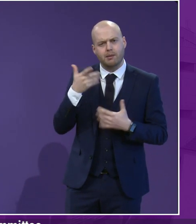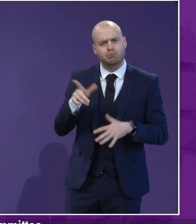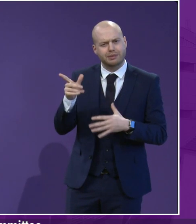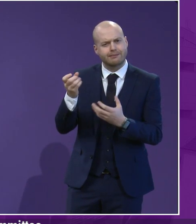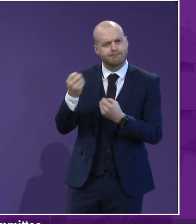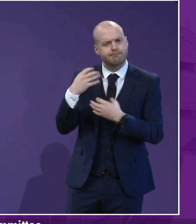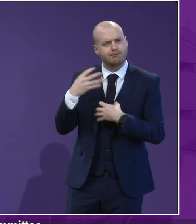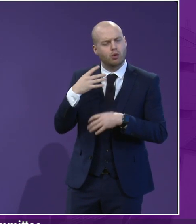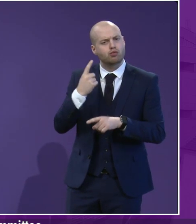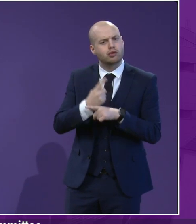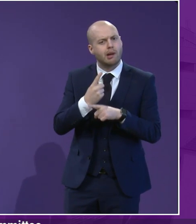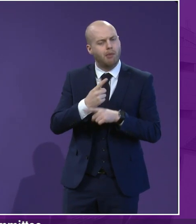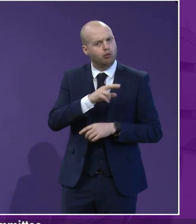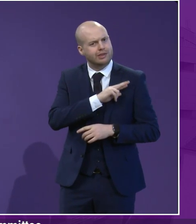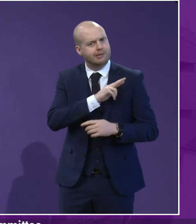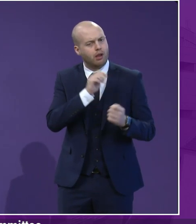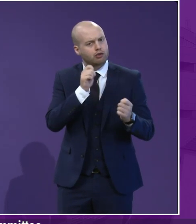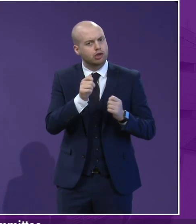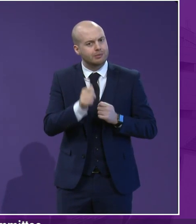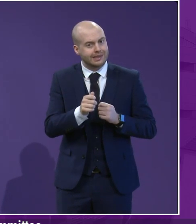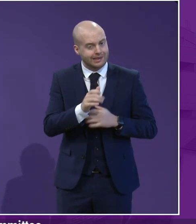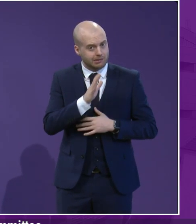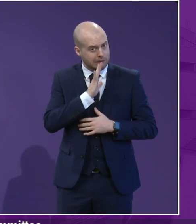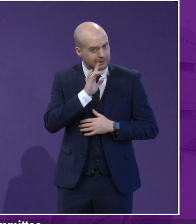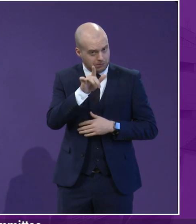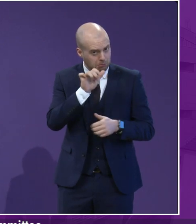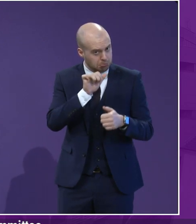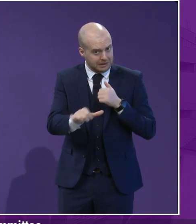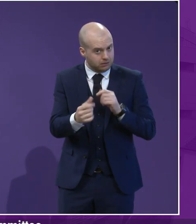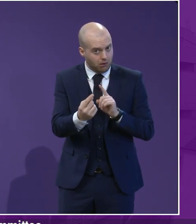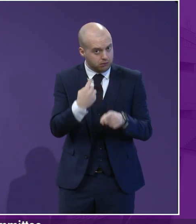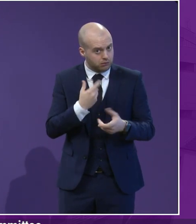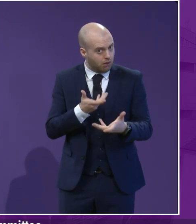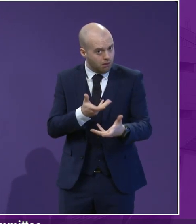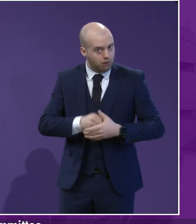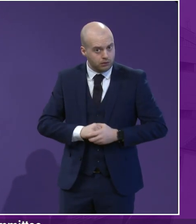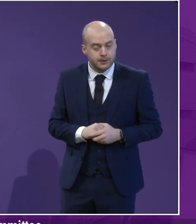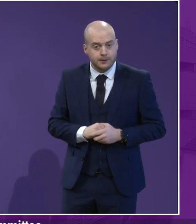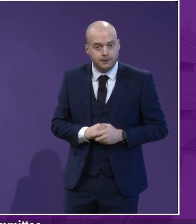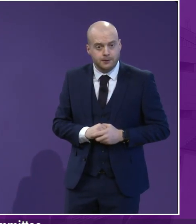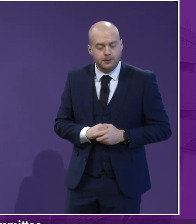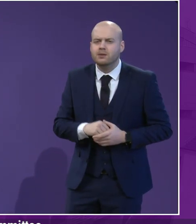adjustments and the person that's making the adjustments?